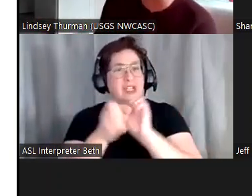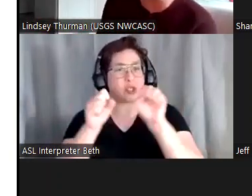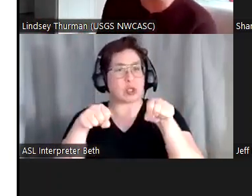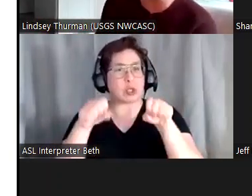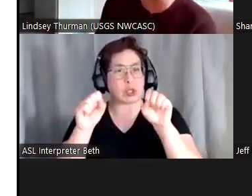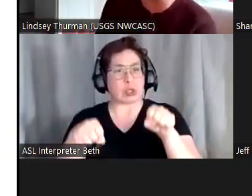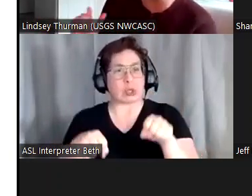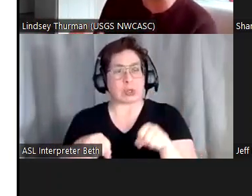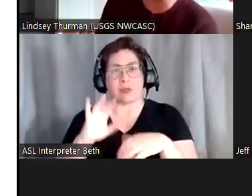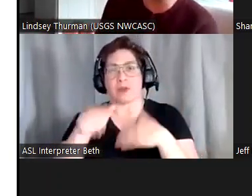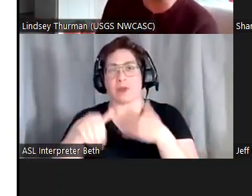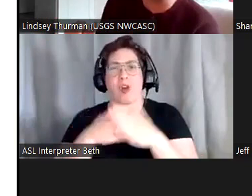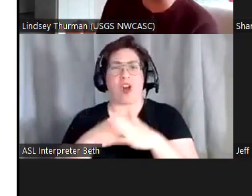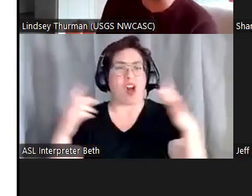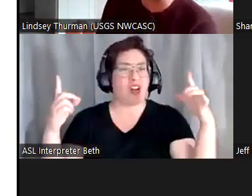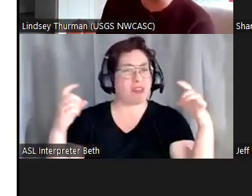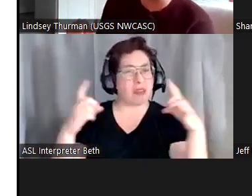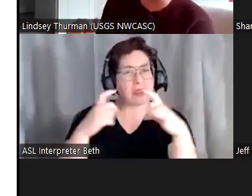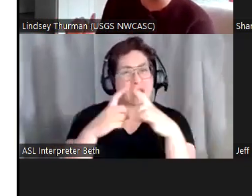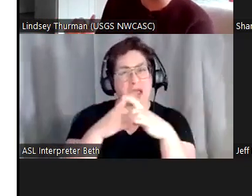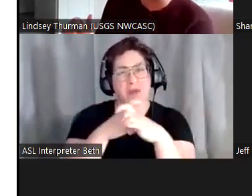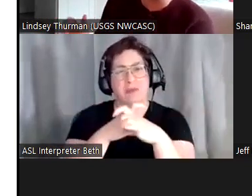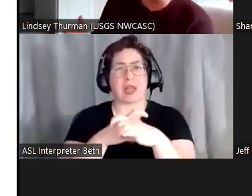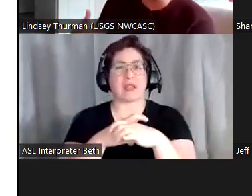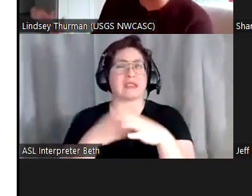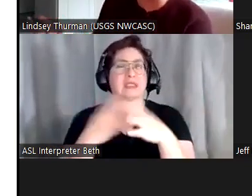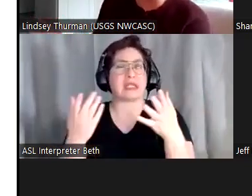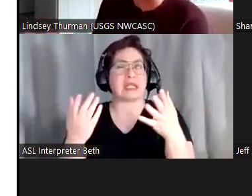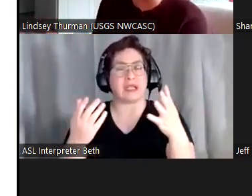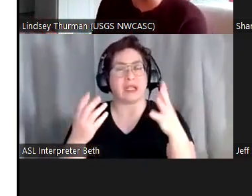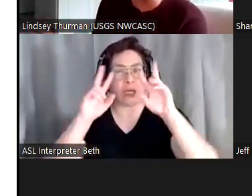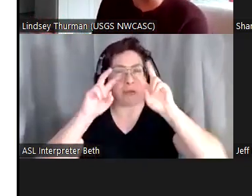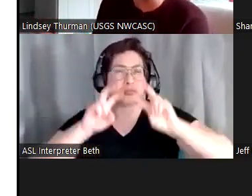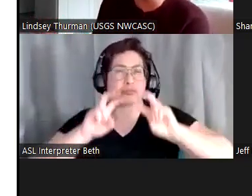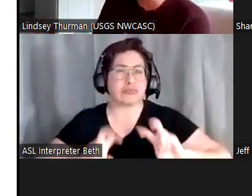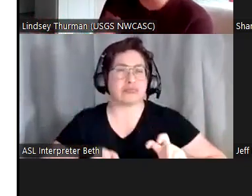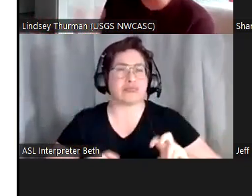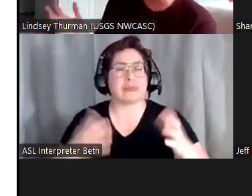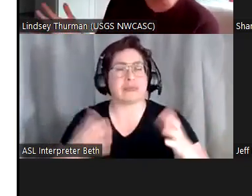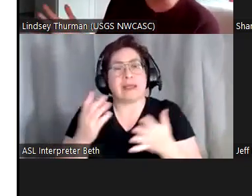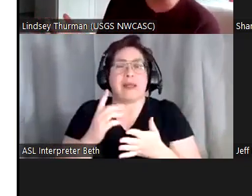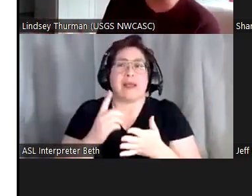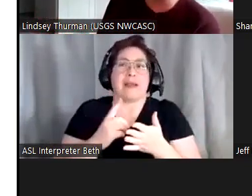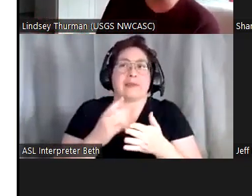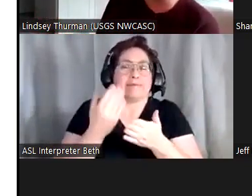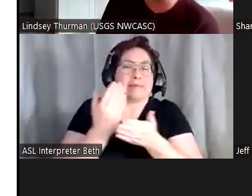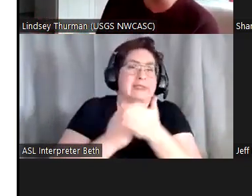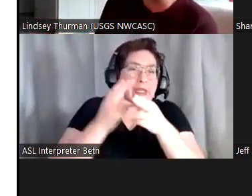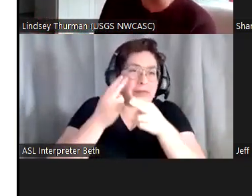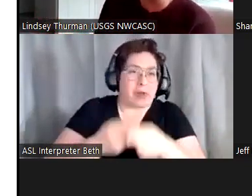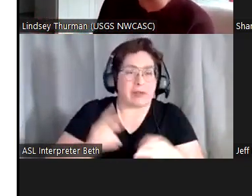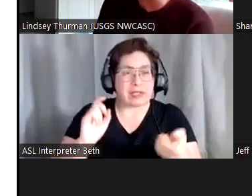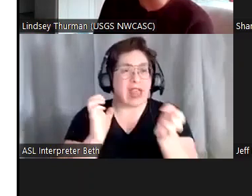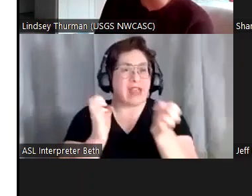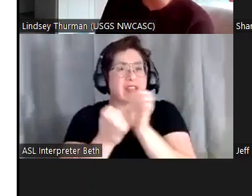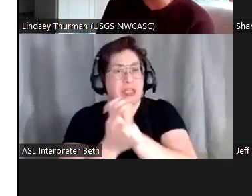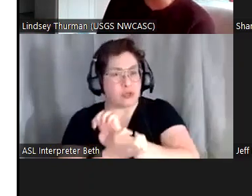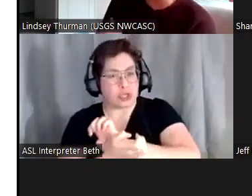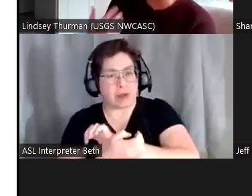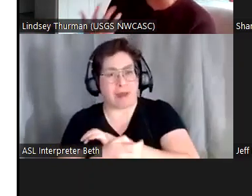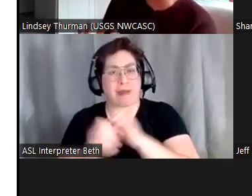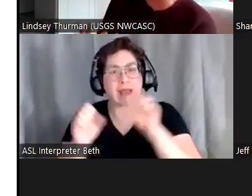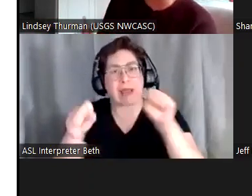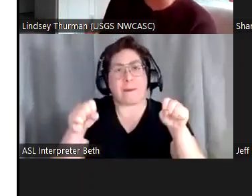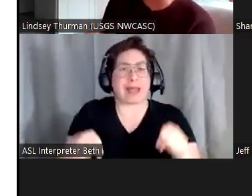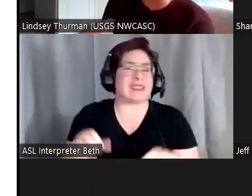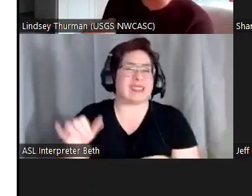the complexity of evaluating evolutionary potential. Some call it evolutionary adaptive capacity, which is the same thing. And really